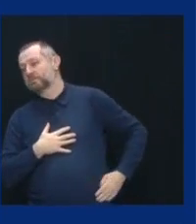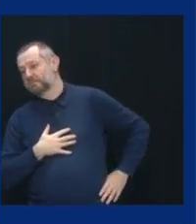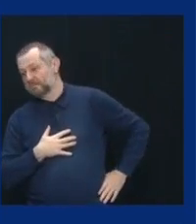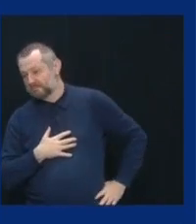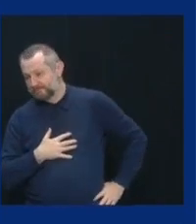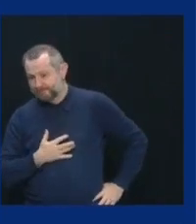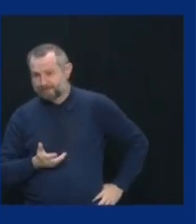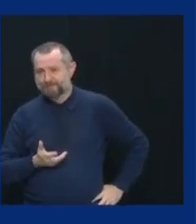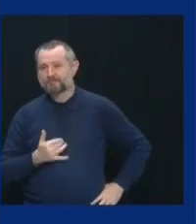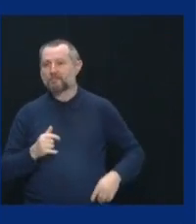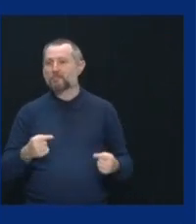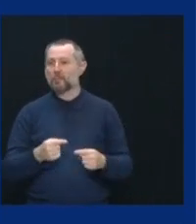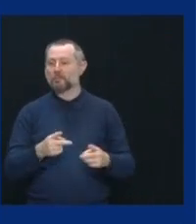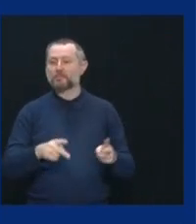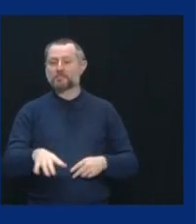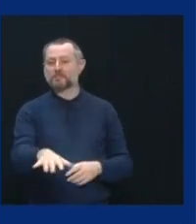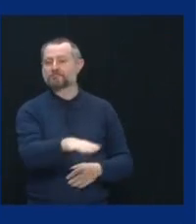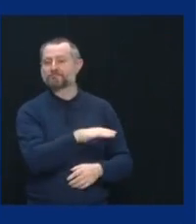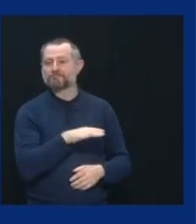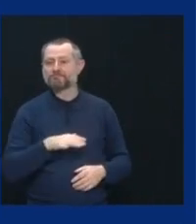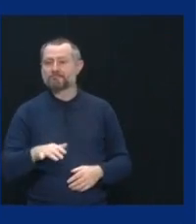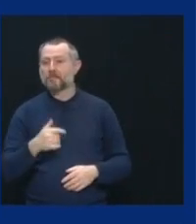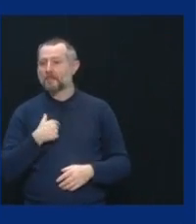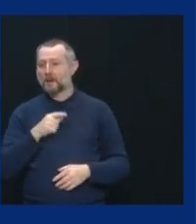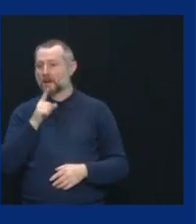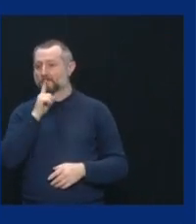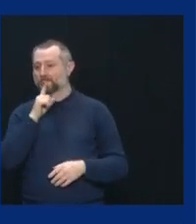were hurt by the void.